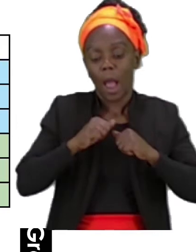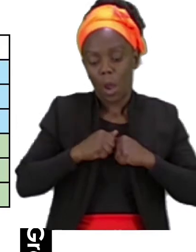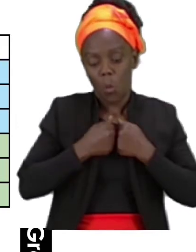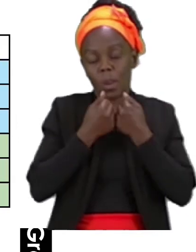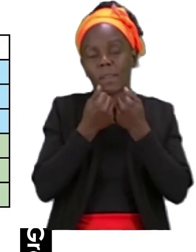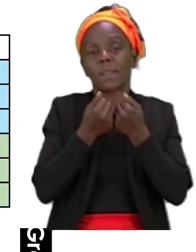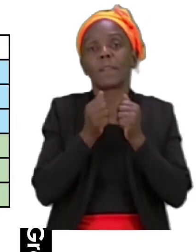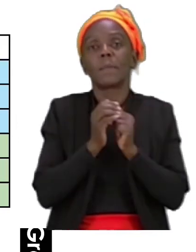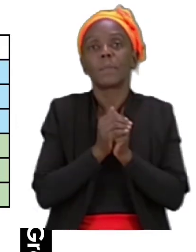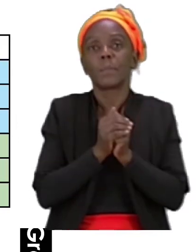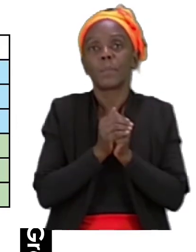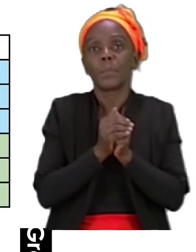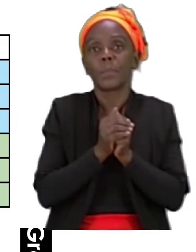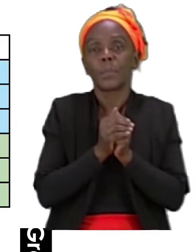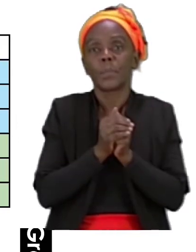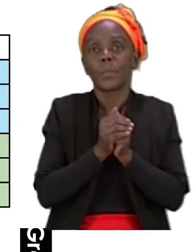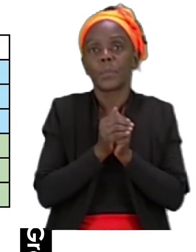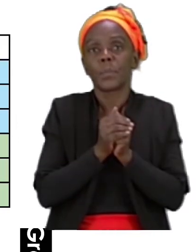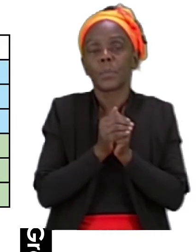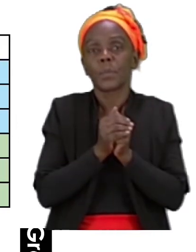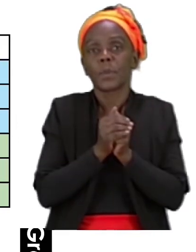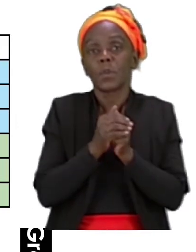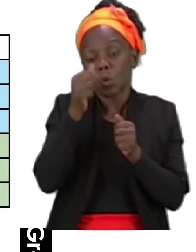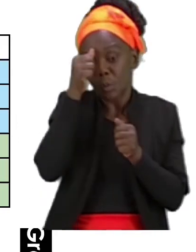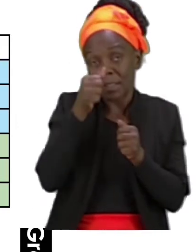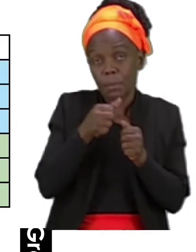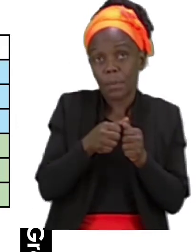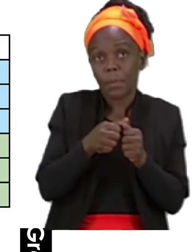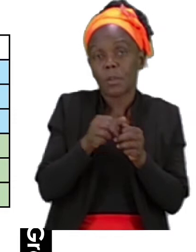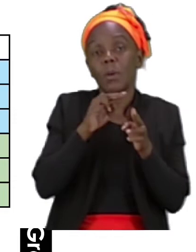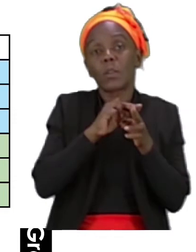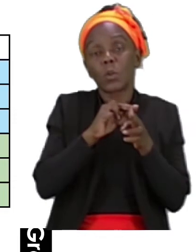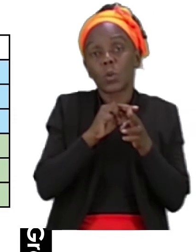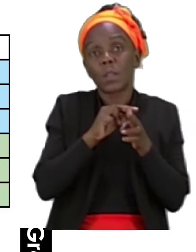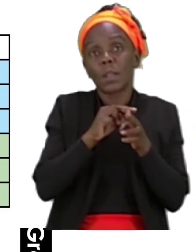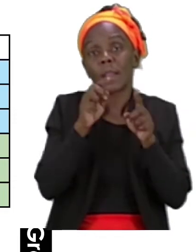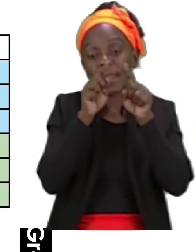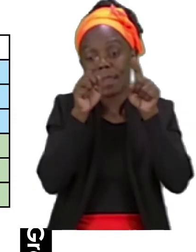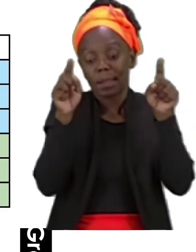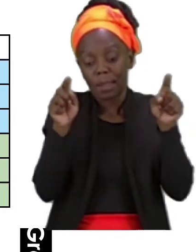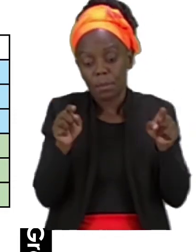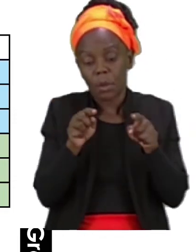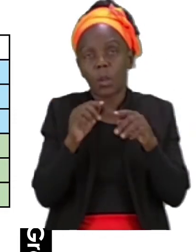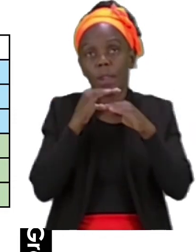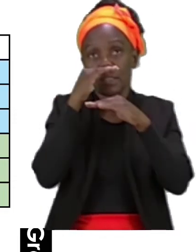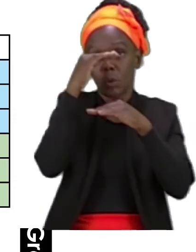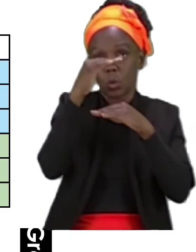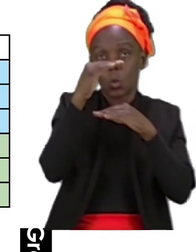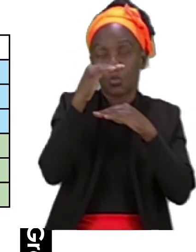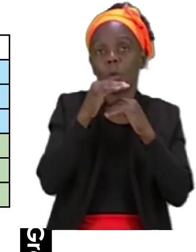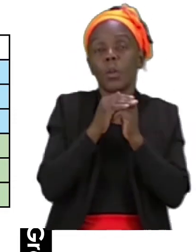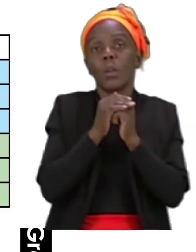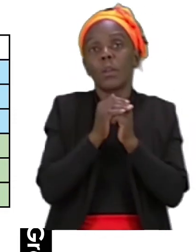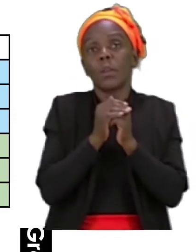yourself. Now remember to use the table on top to help you. The blue ones are the ones that are giving you clues